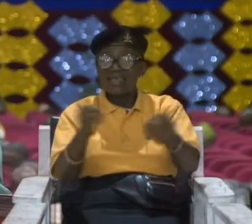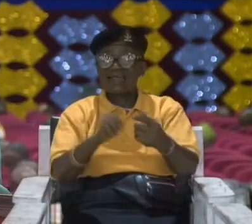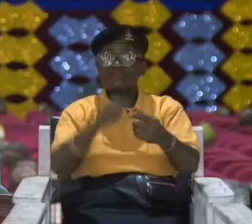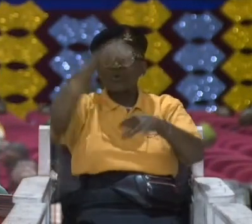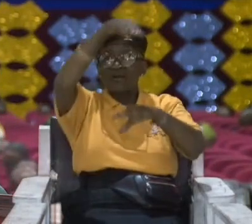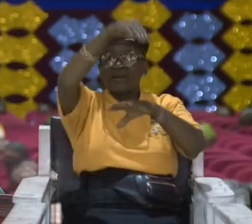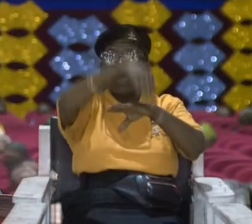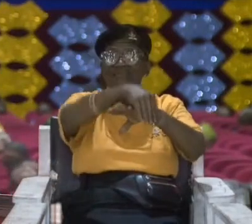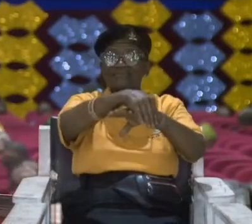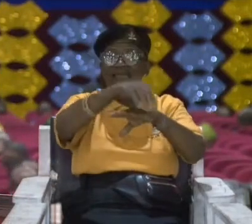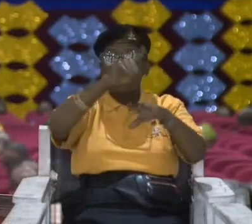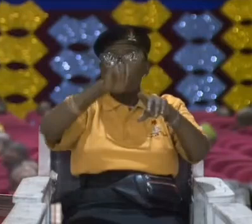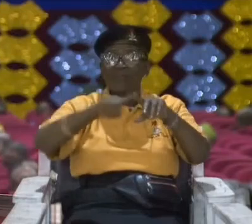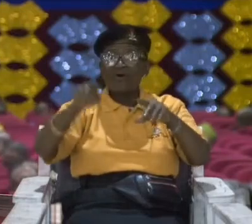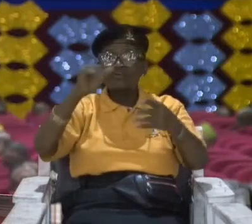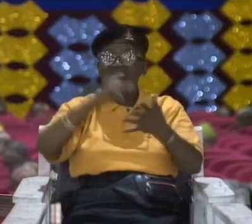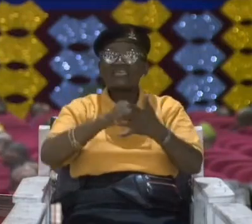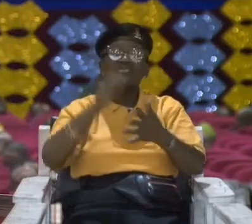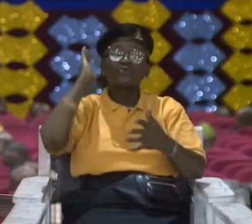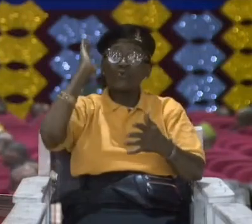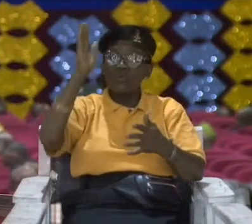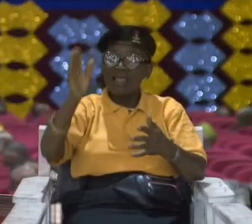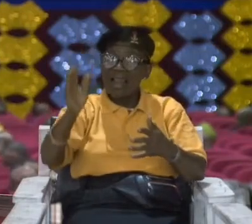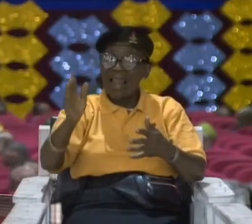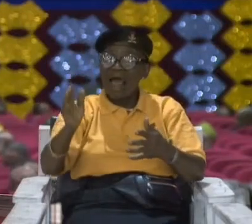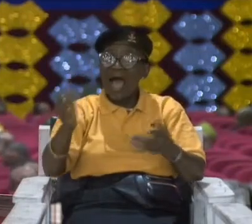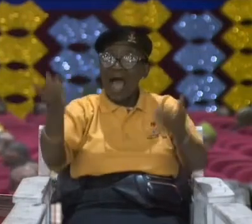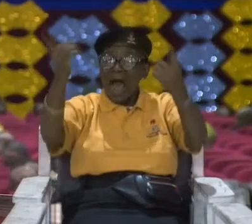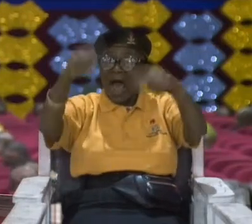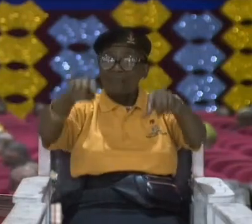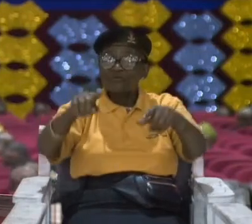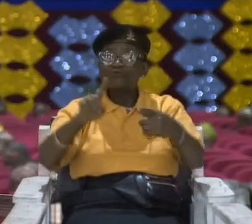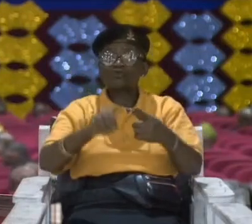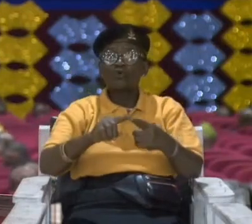That is going to happen for those who are interested in spiritual matters.